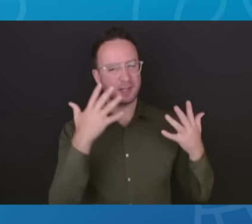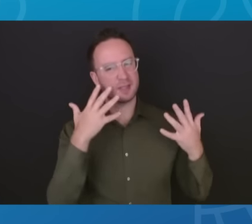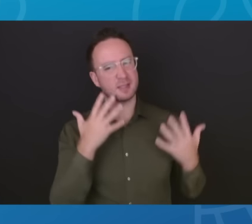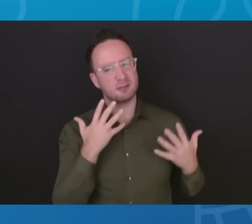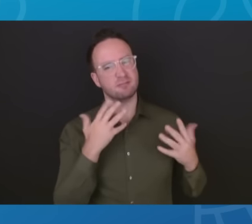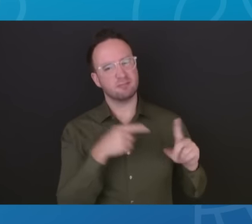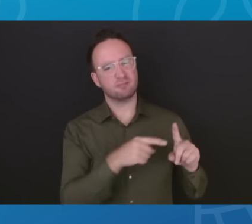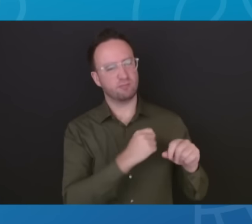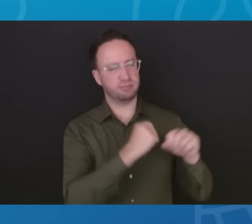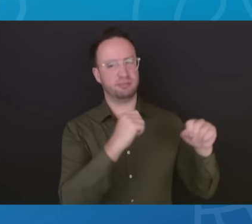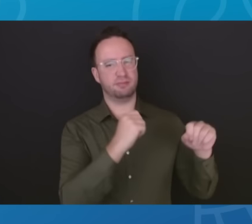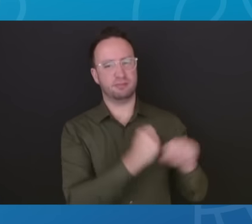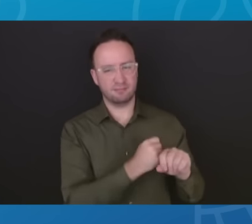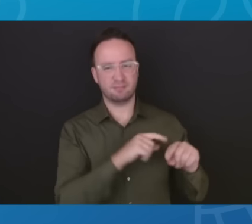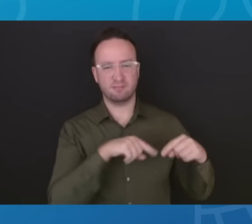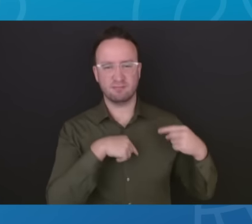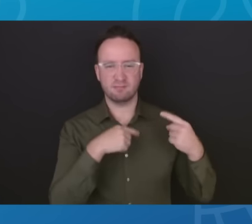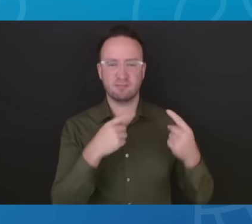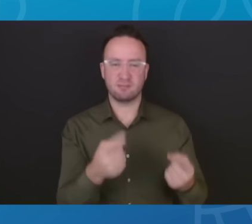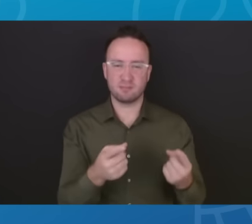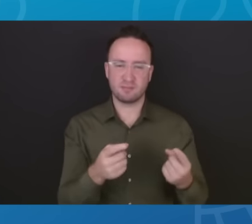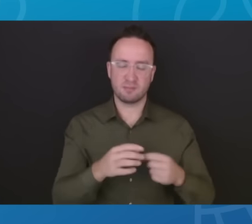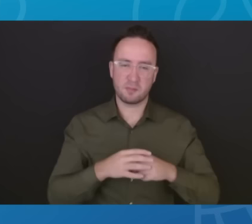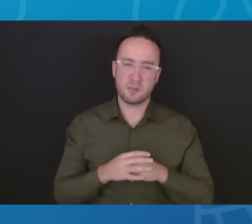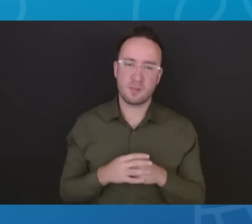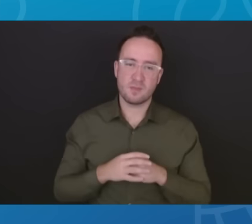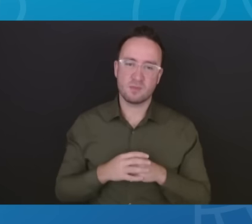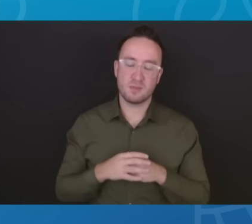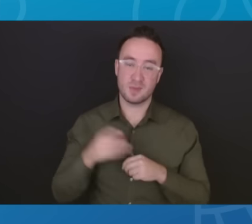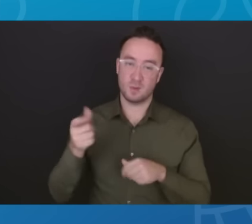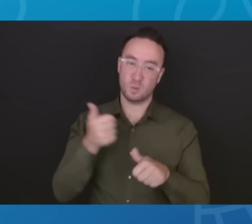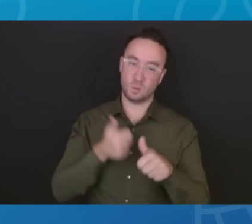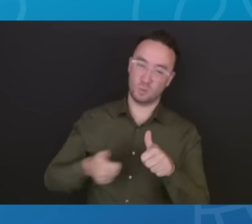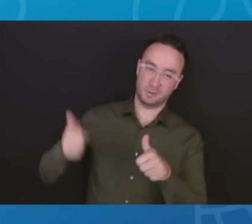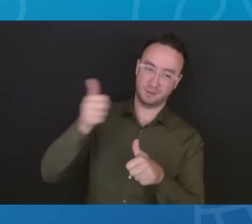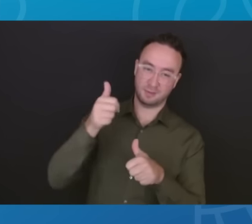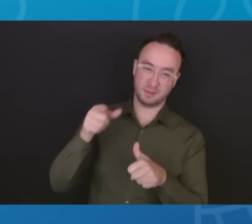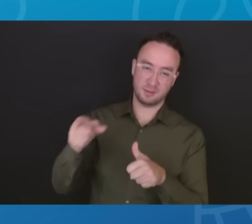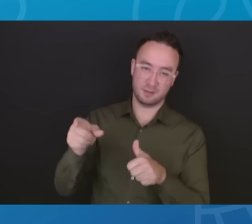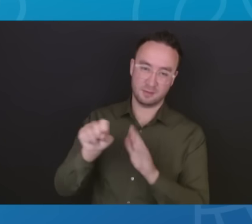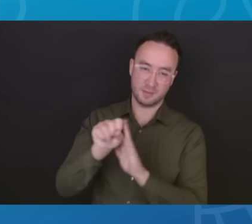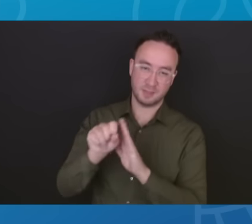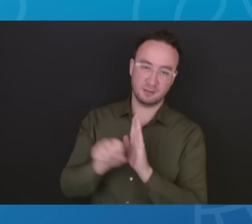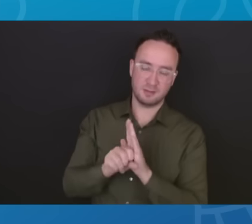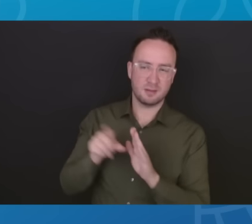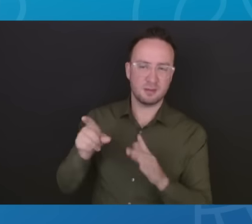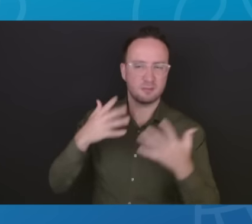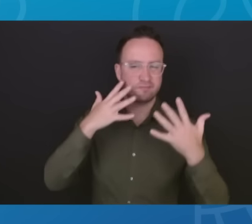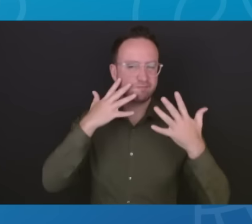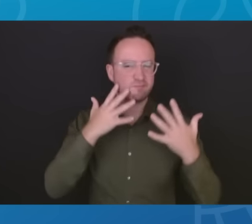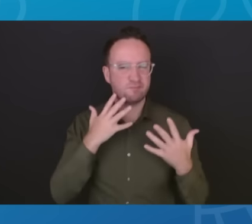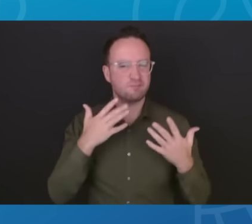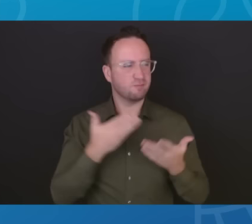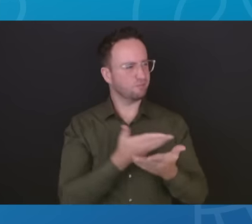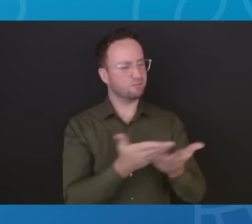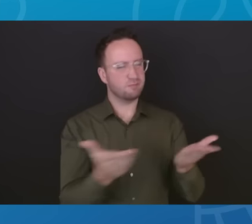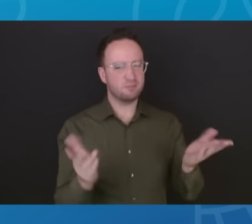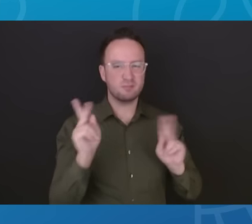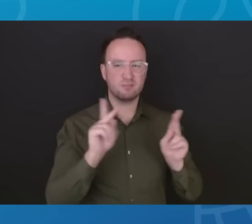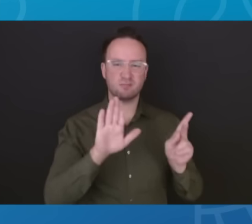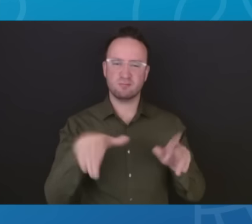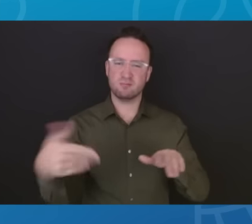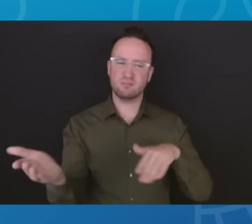mourns the death of every innocent who died on October 7th and in the year since. And we are determined to continue to